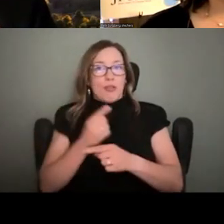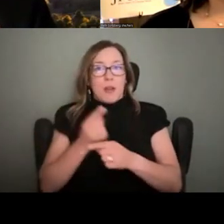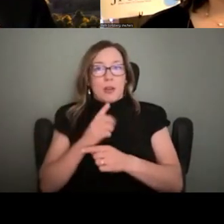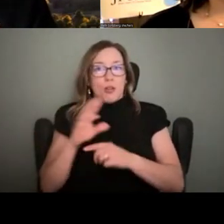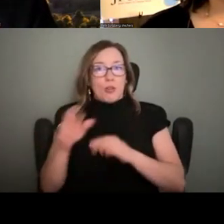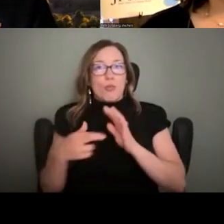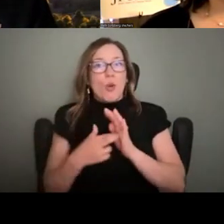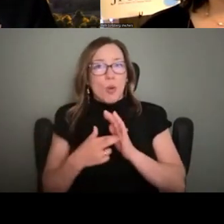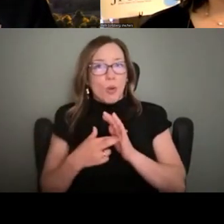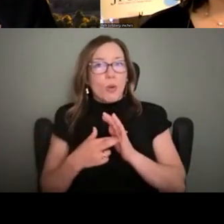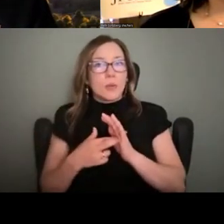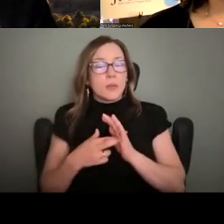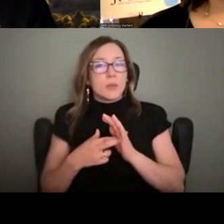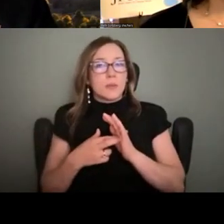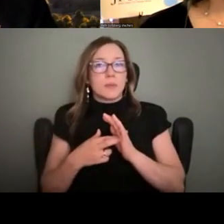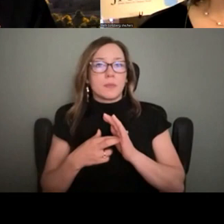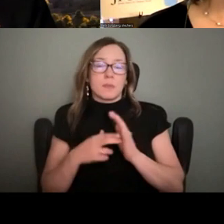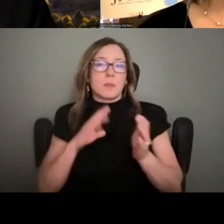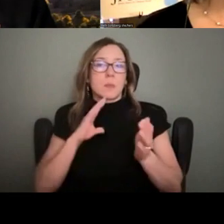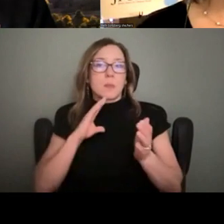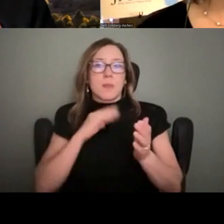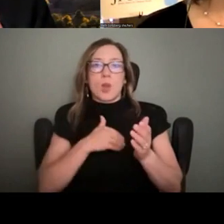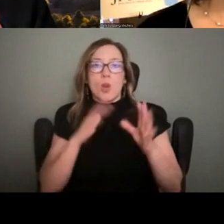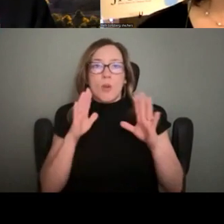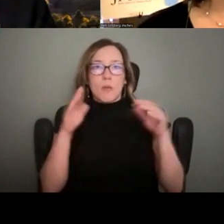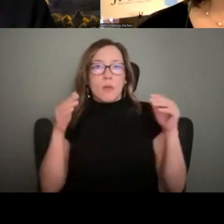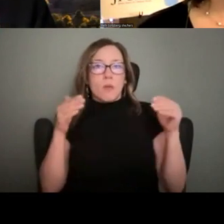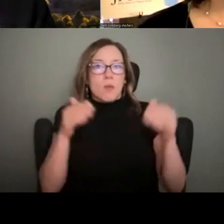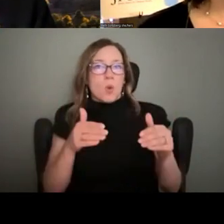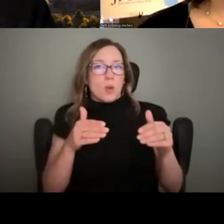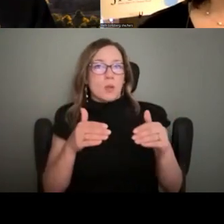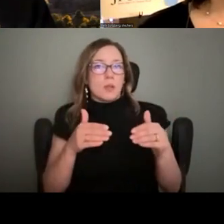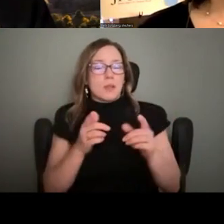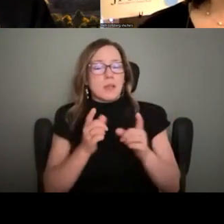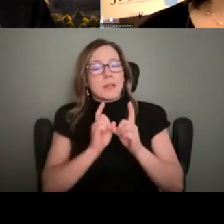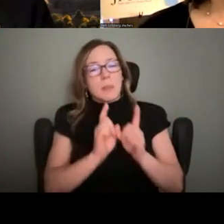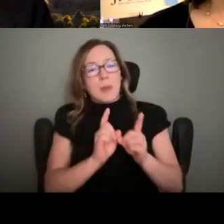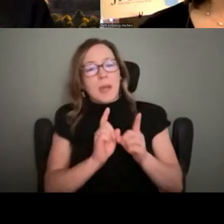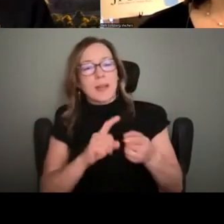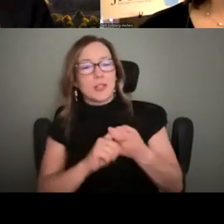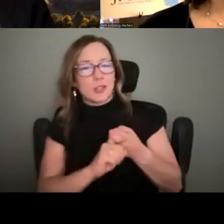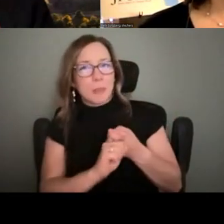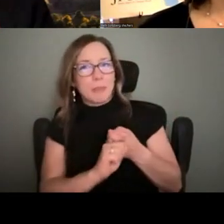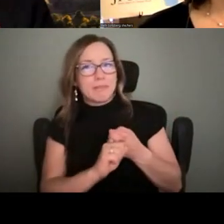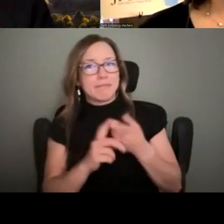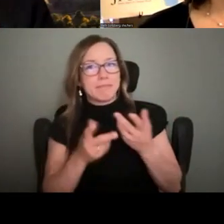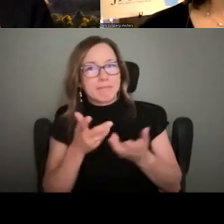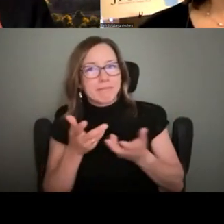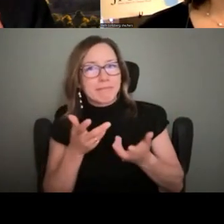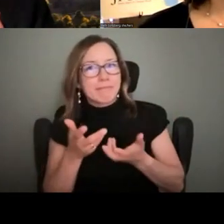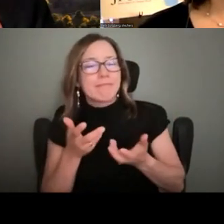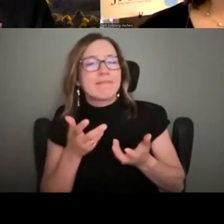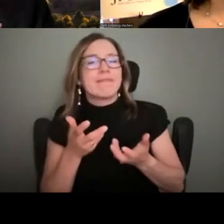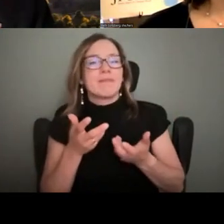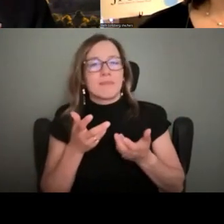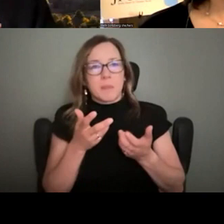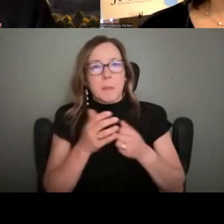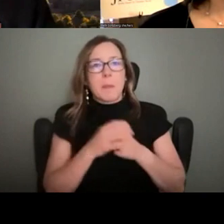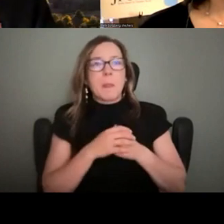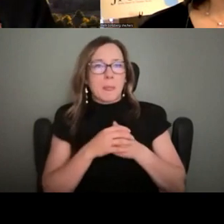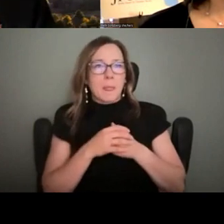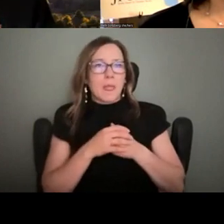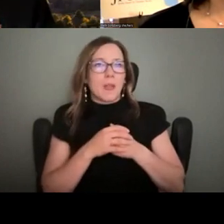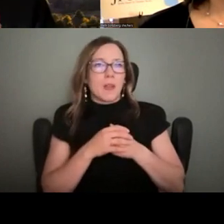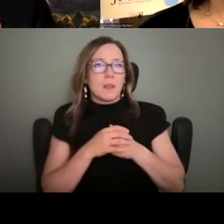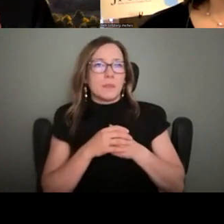role. Right, where our focus is on companionship for the care recipient, and,